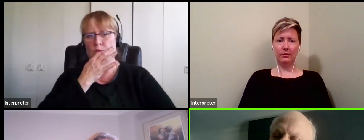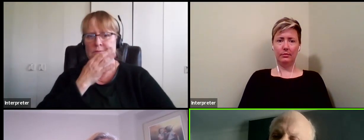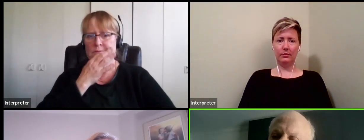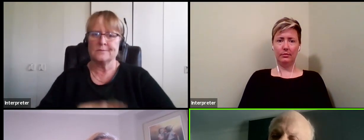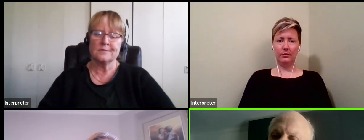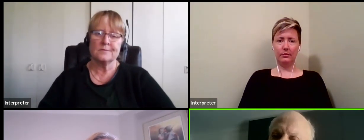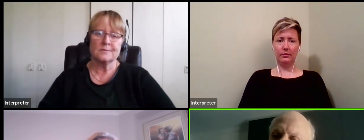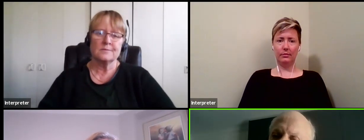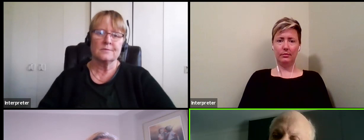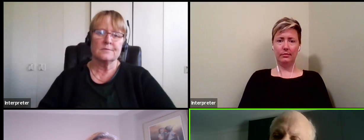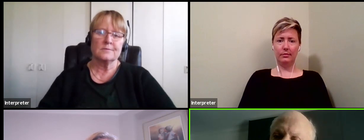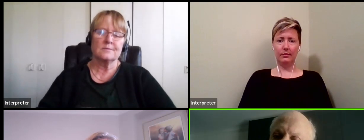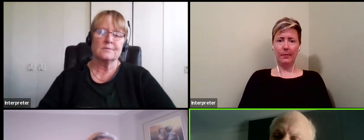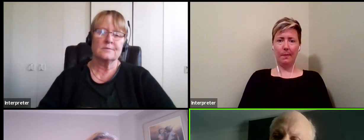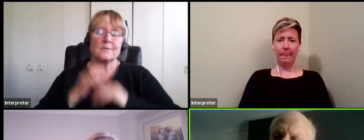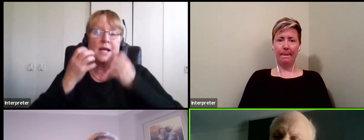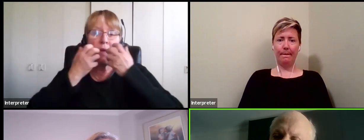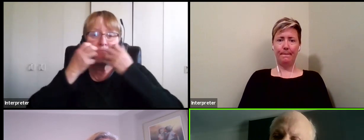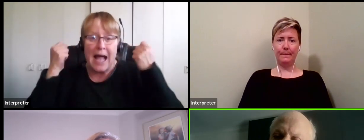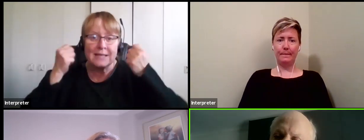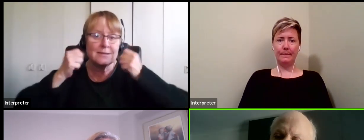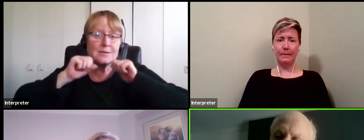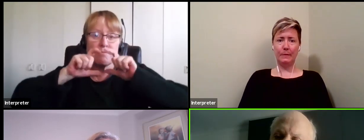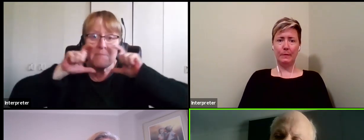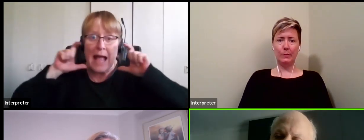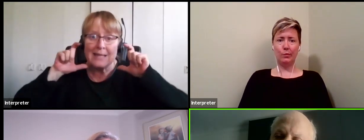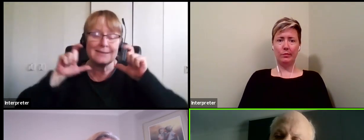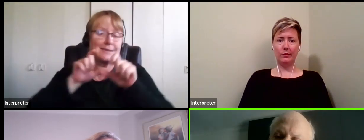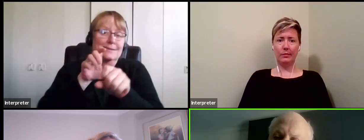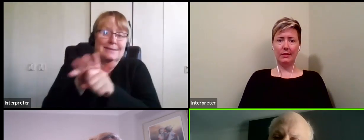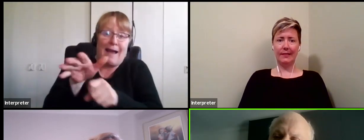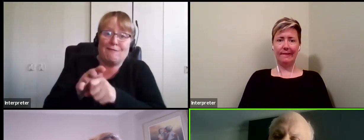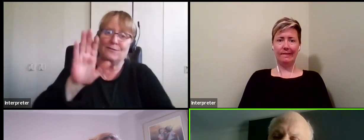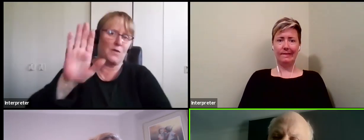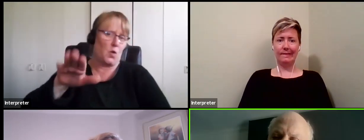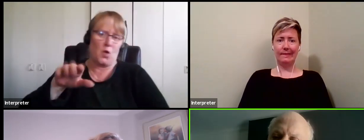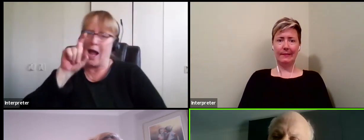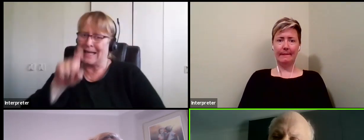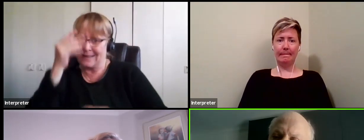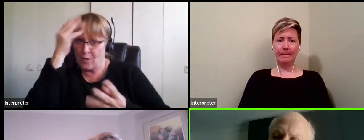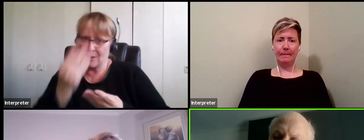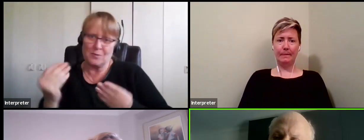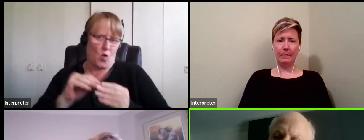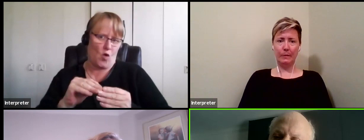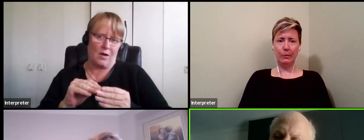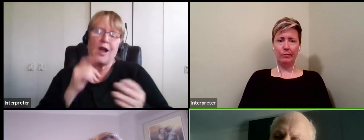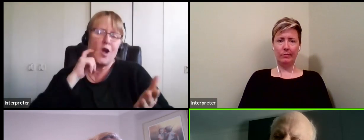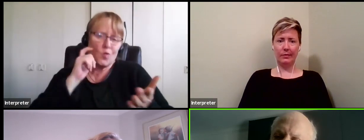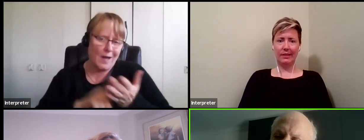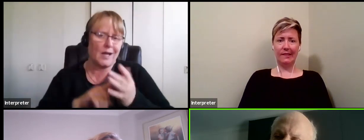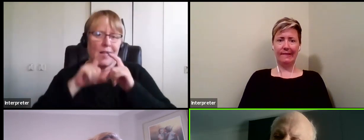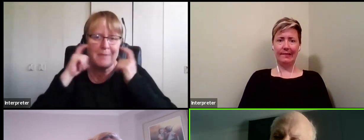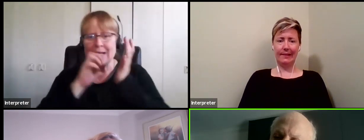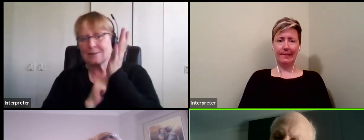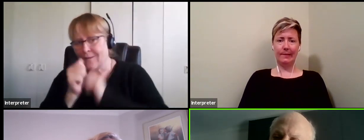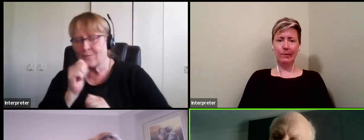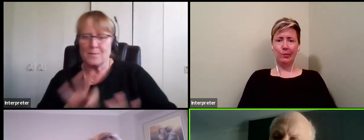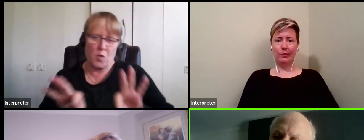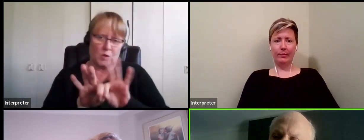having more masks on hand for emergencies, so that's important in ventilators, though that's critical. But there's another